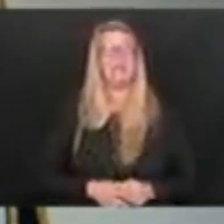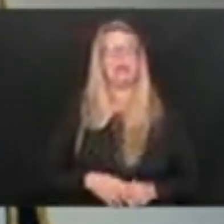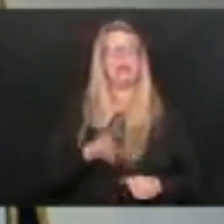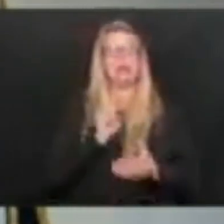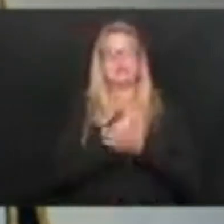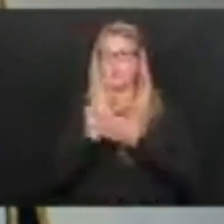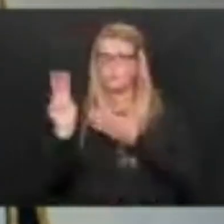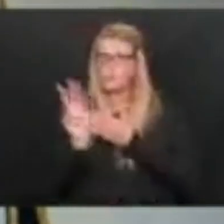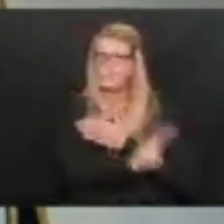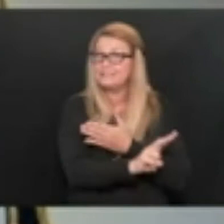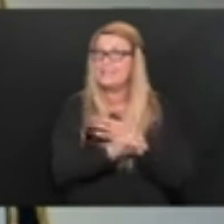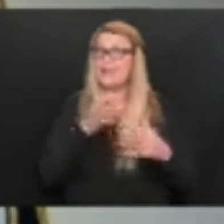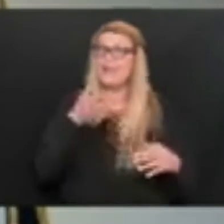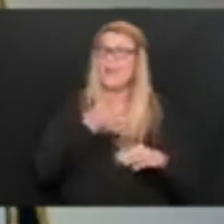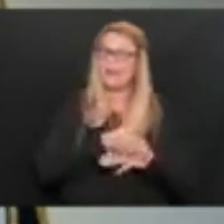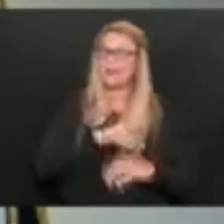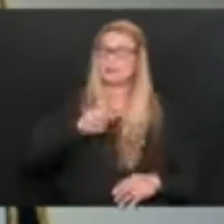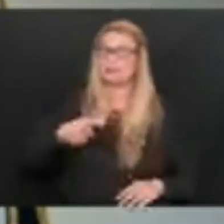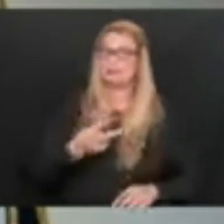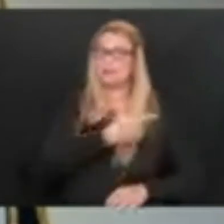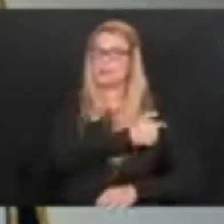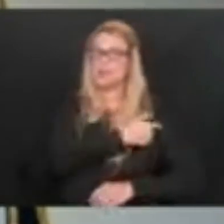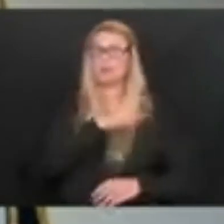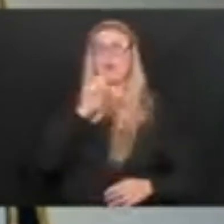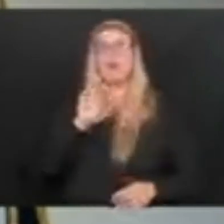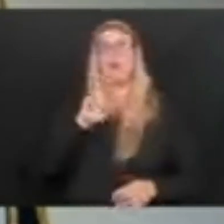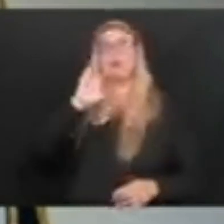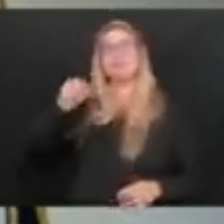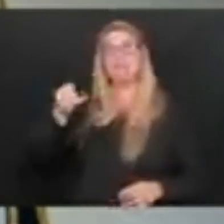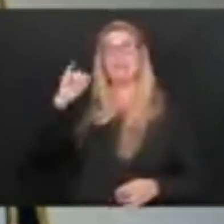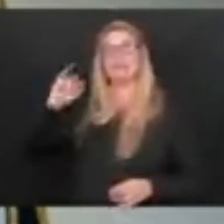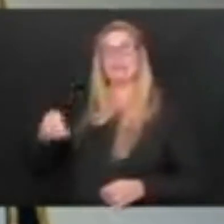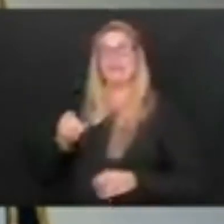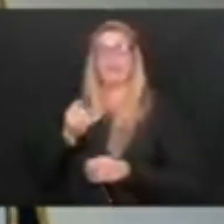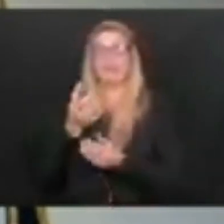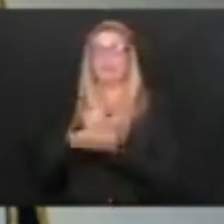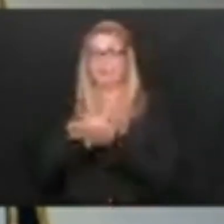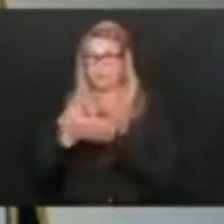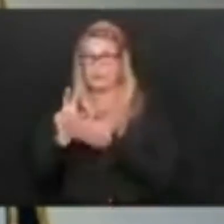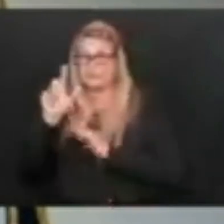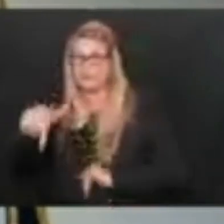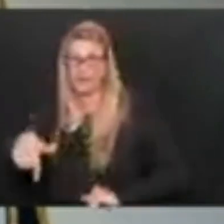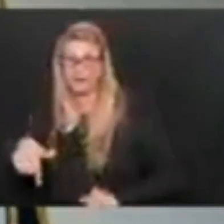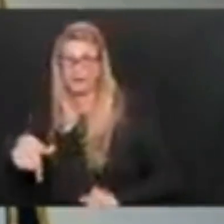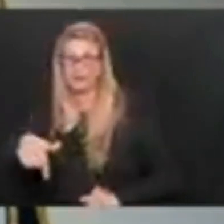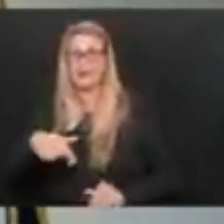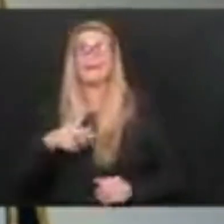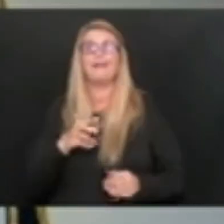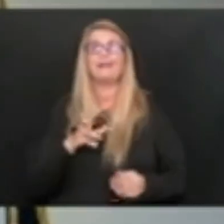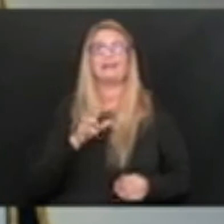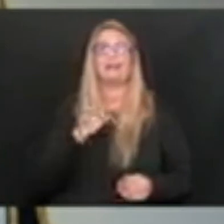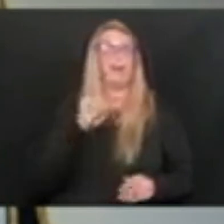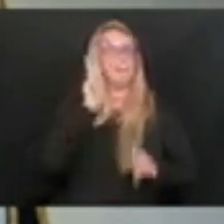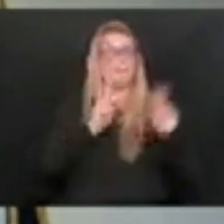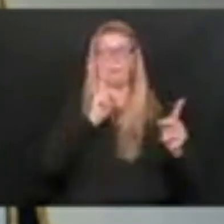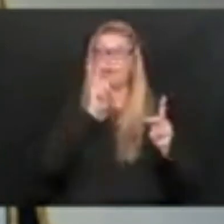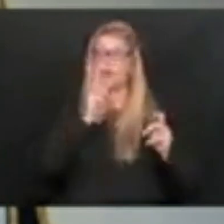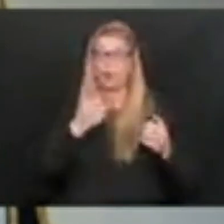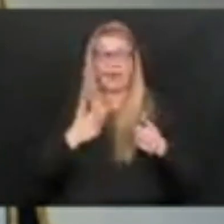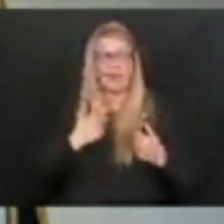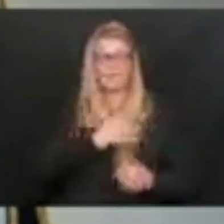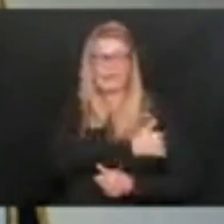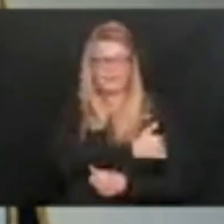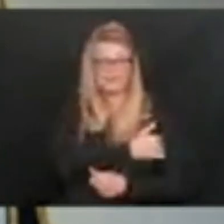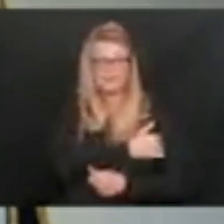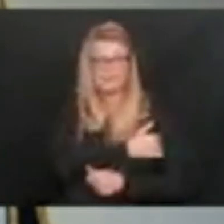following receipt of the single dose or Johnson & Johnson vaccine. Unvaccinated individuals refer to persons who do